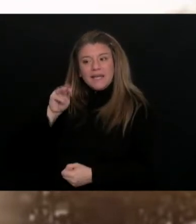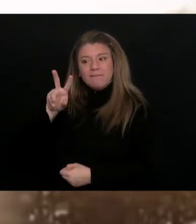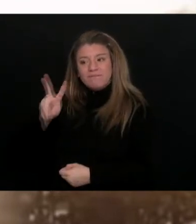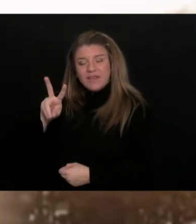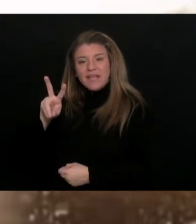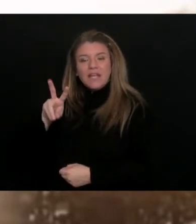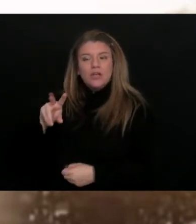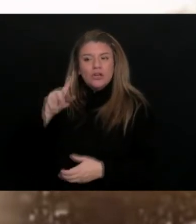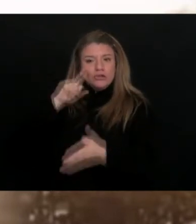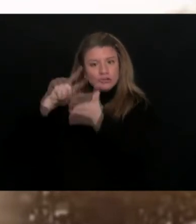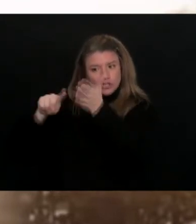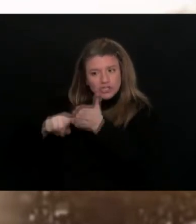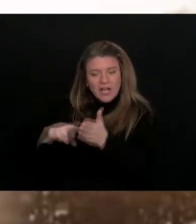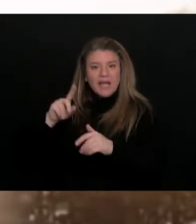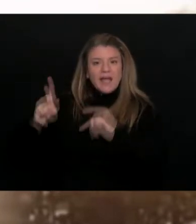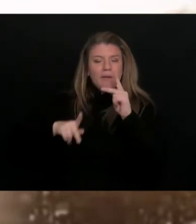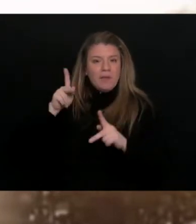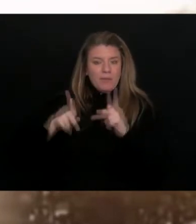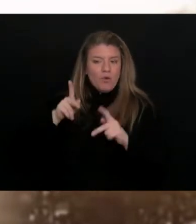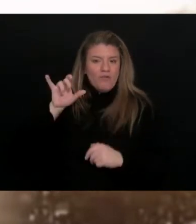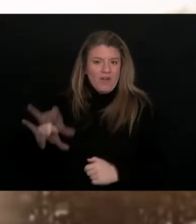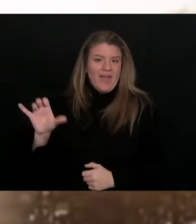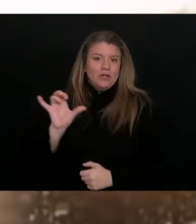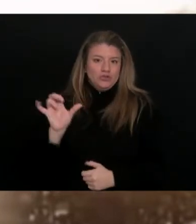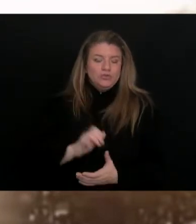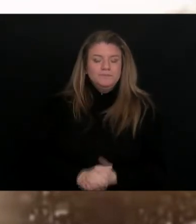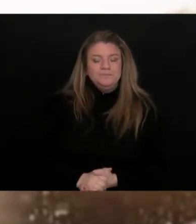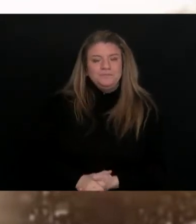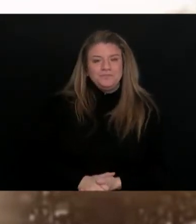cross-reference folks for identification verification.